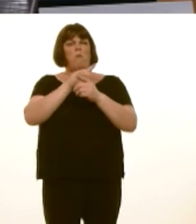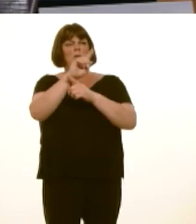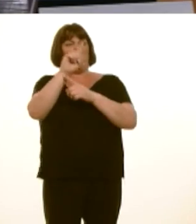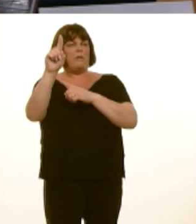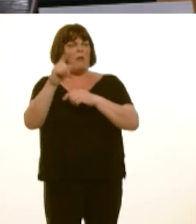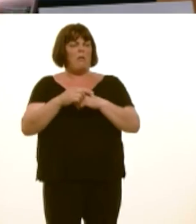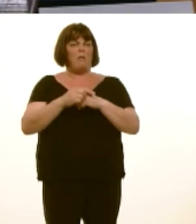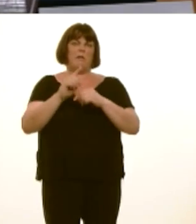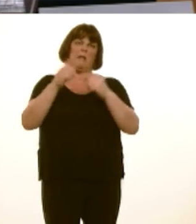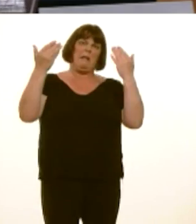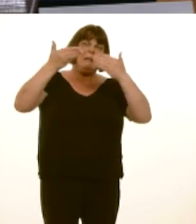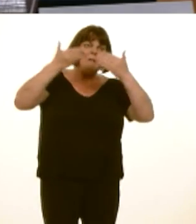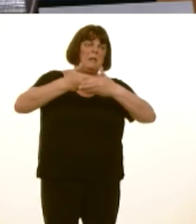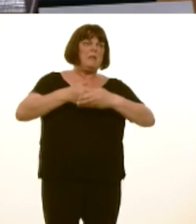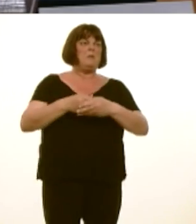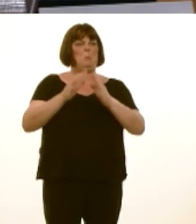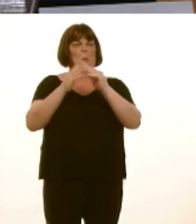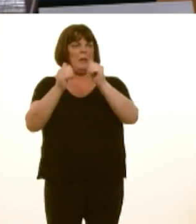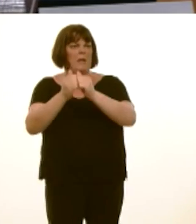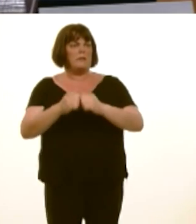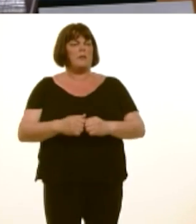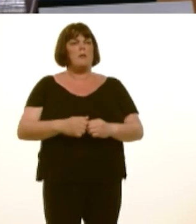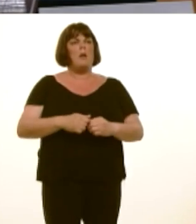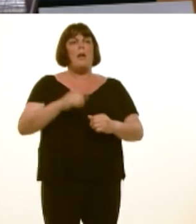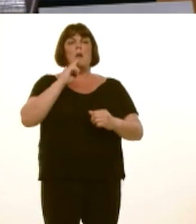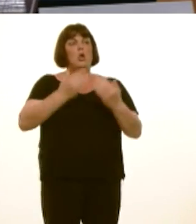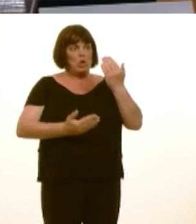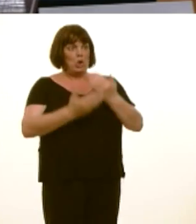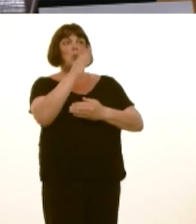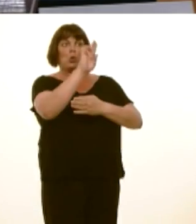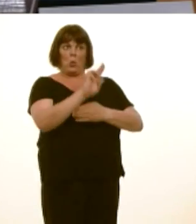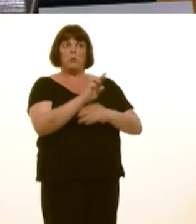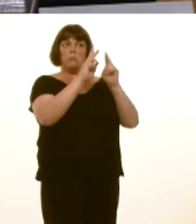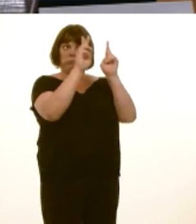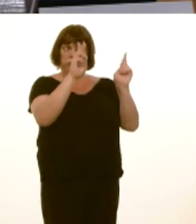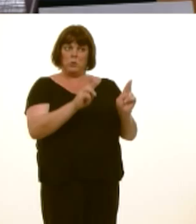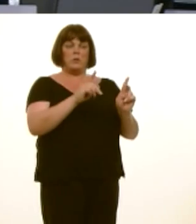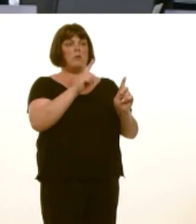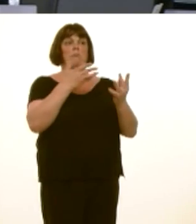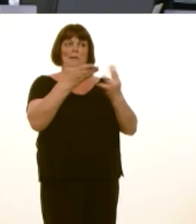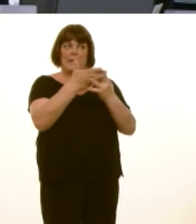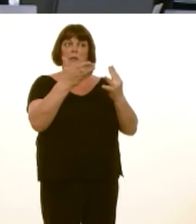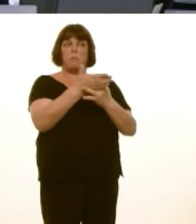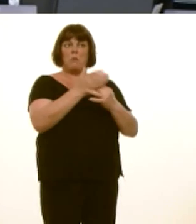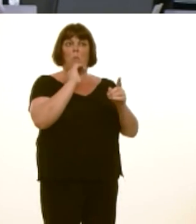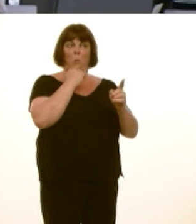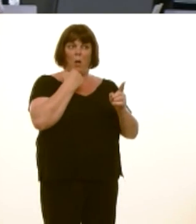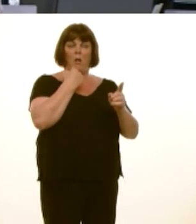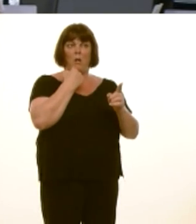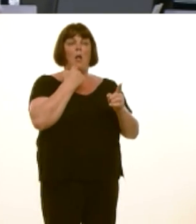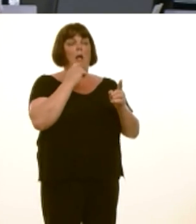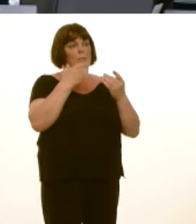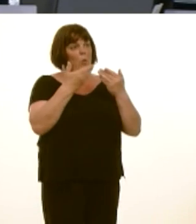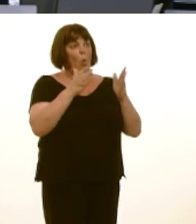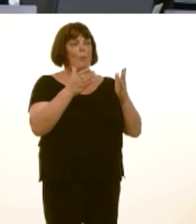are. We would expect any new built school to be able to be accessible to the community beyond school hours,